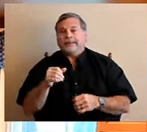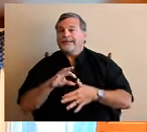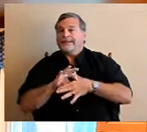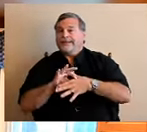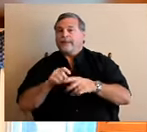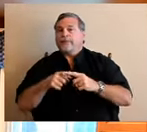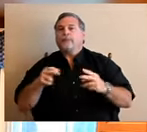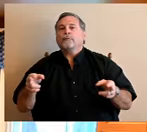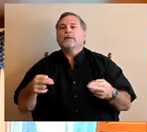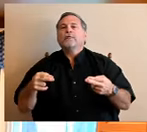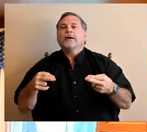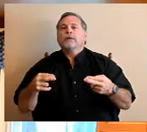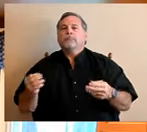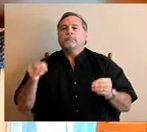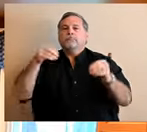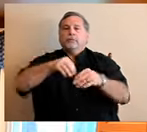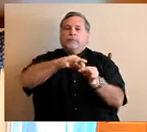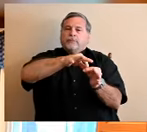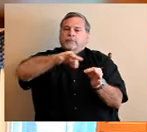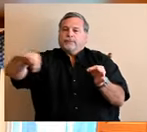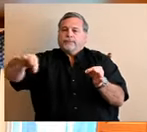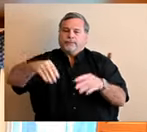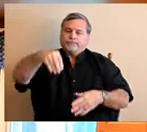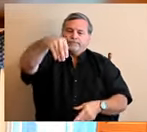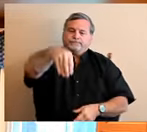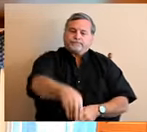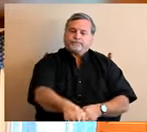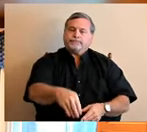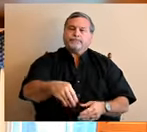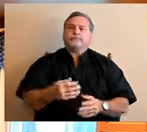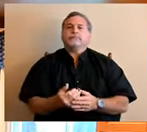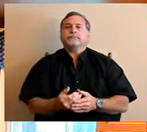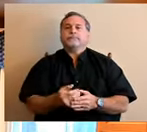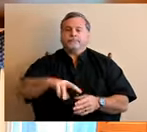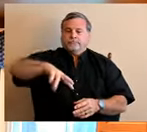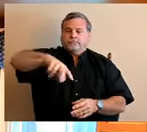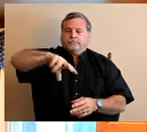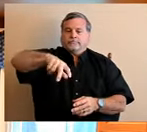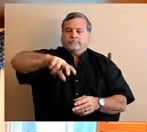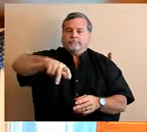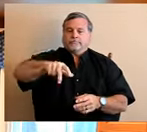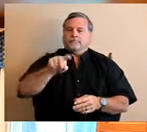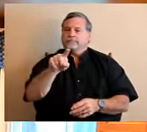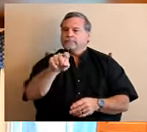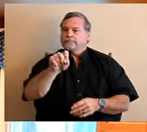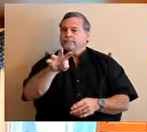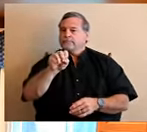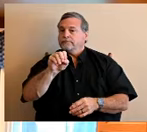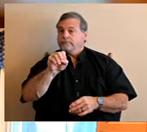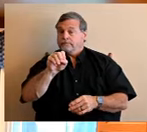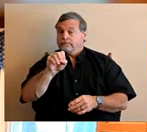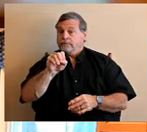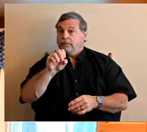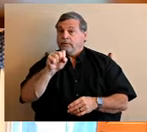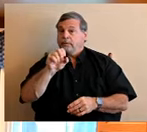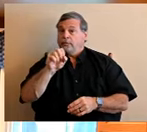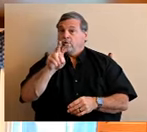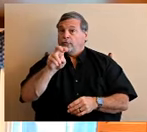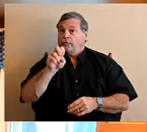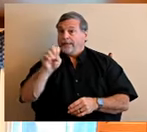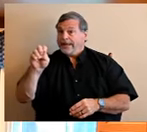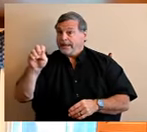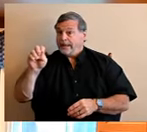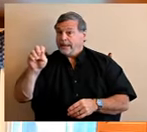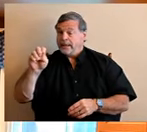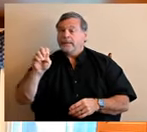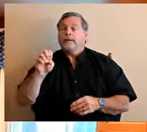out of the fridge, you zip it in a Ziploc, or you put it in a seal meal kind of bag, put it down in the water bath, turn on your sous